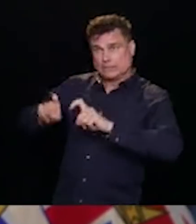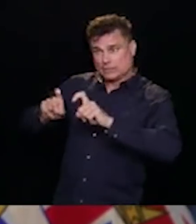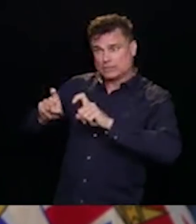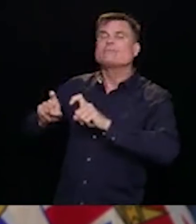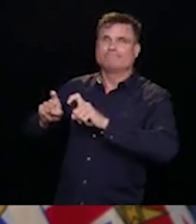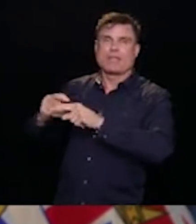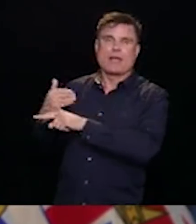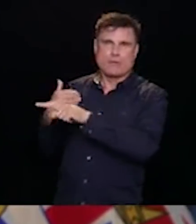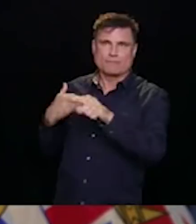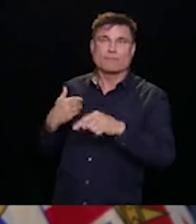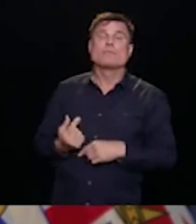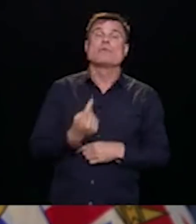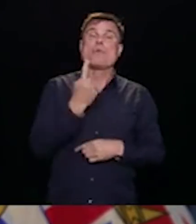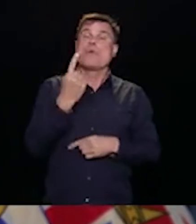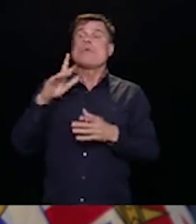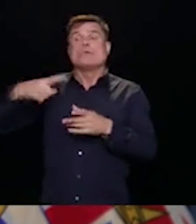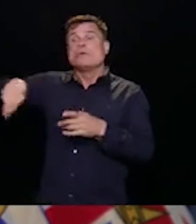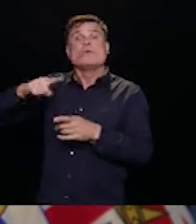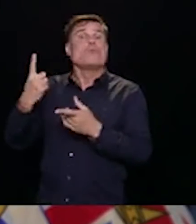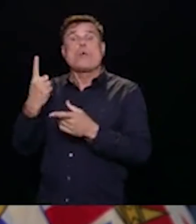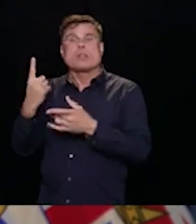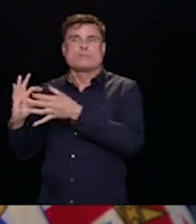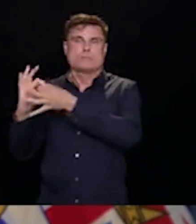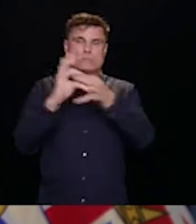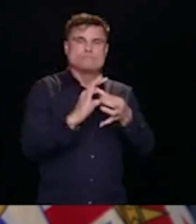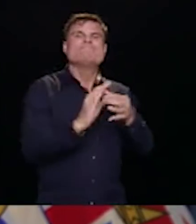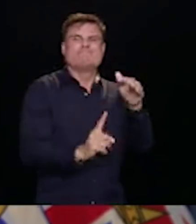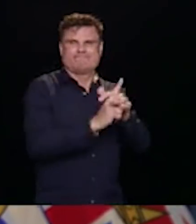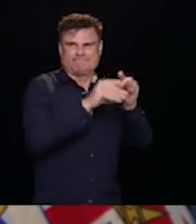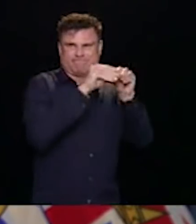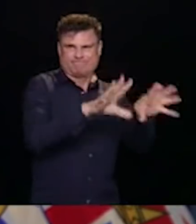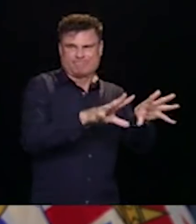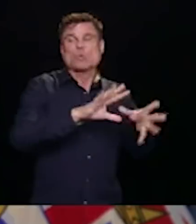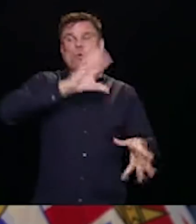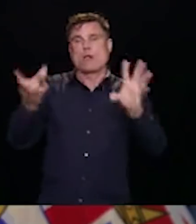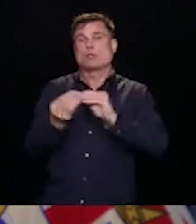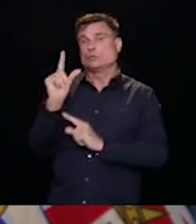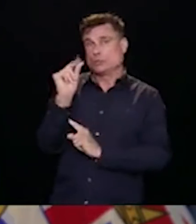case, giving us 20 new cases in the province today, bringing our total to